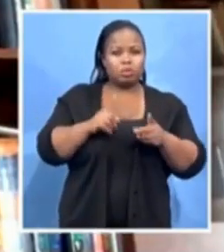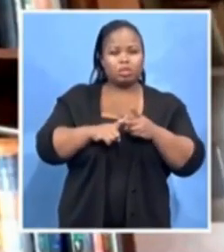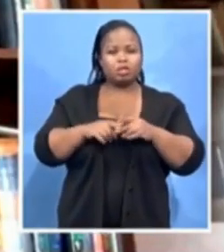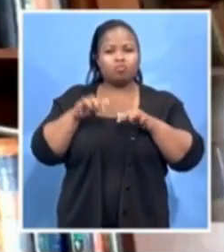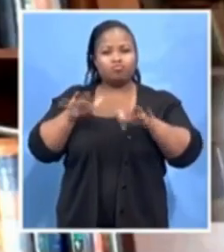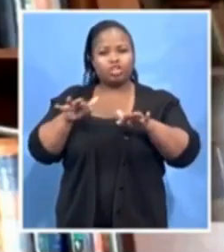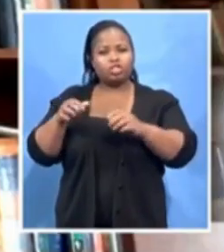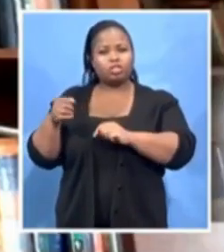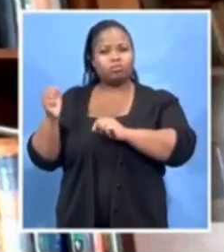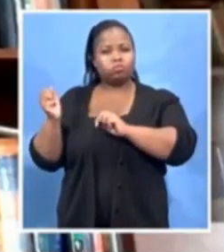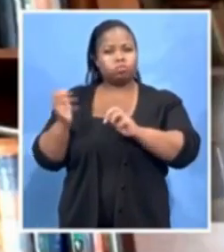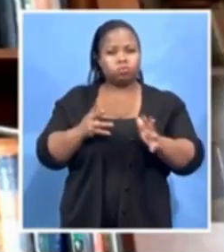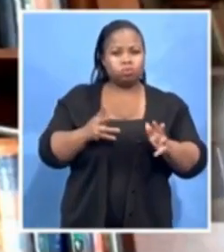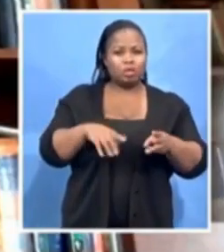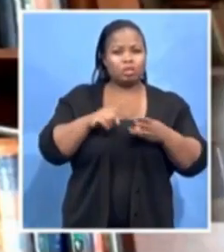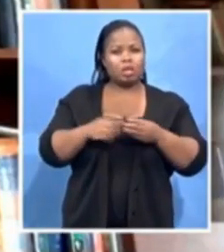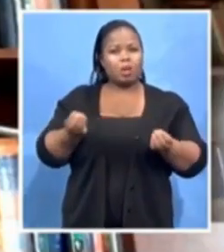to yield their